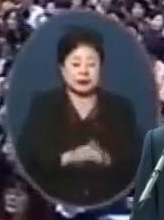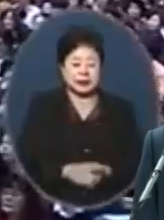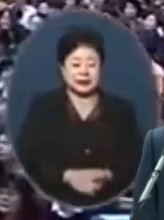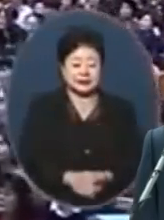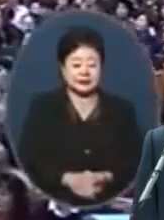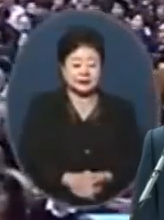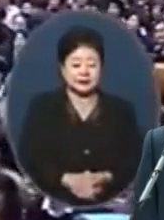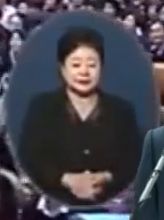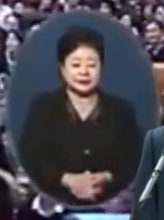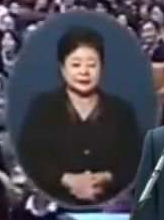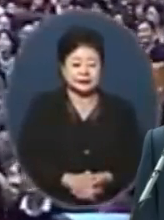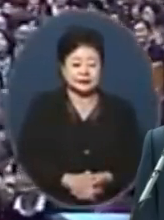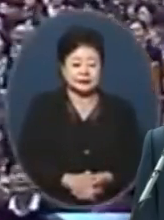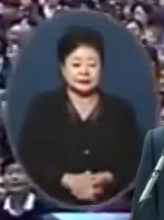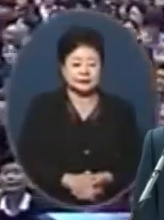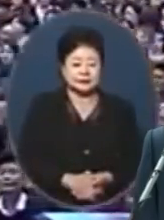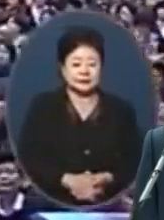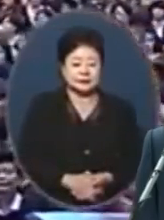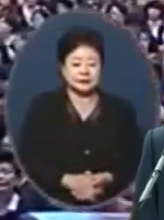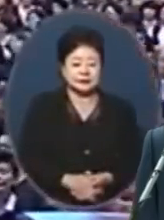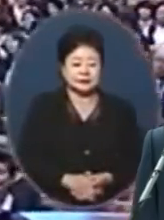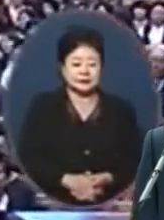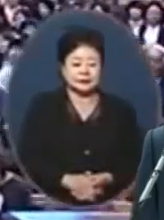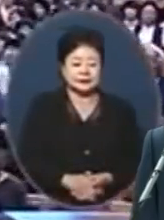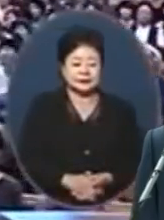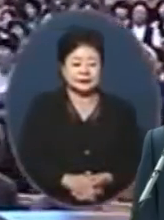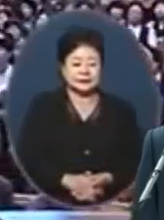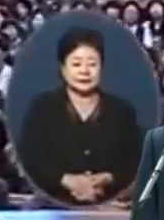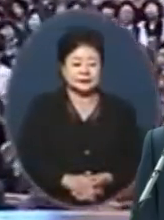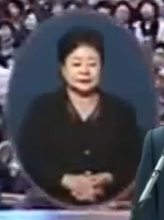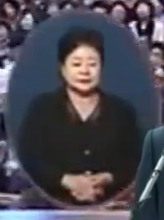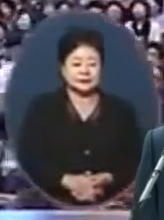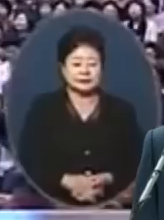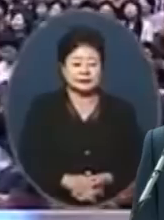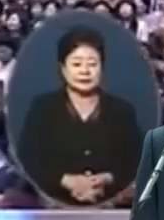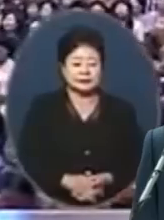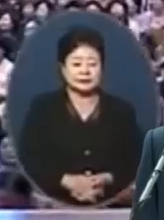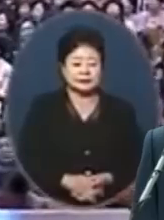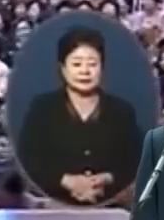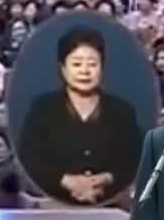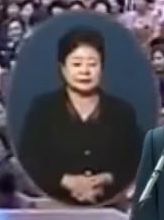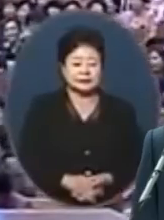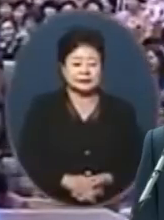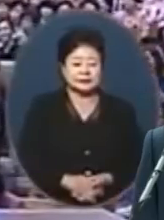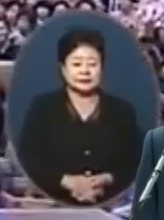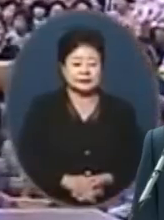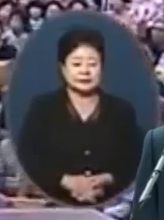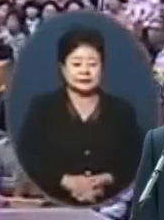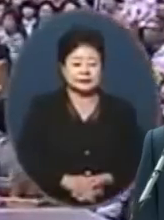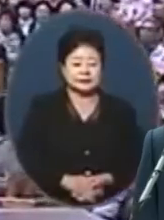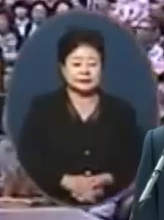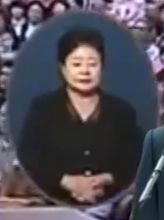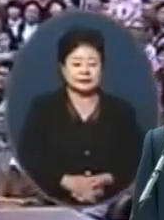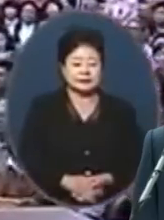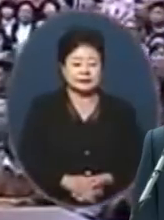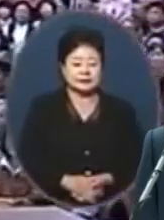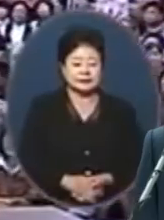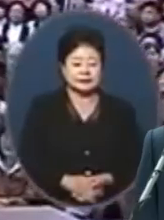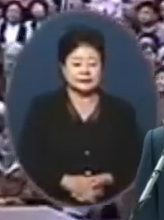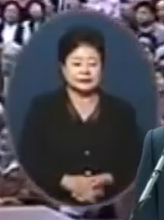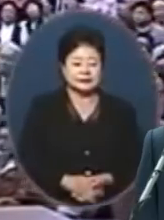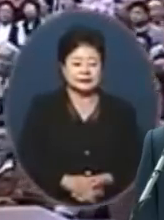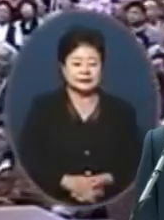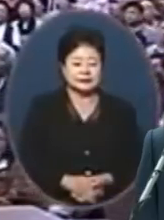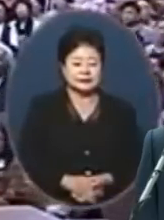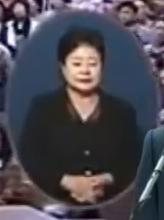David told himself, Oh, find rest in my soul and in my God alone. My hope come. Alone